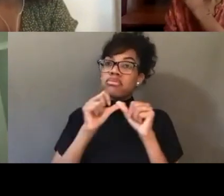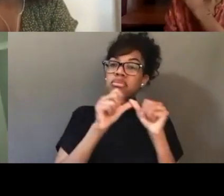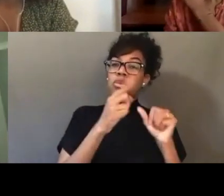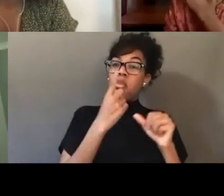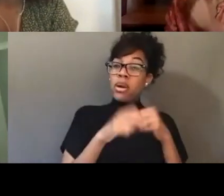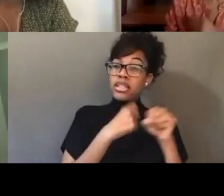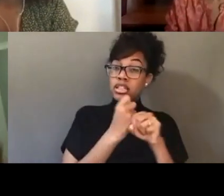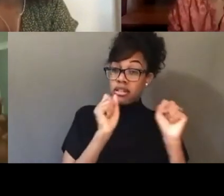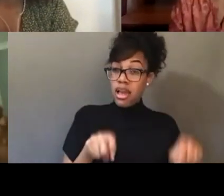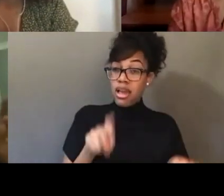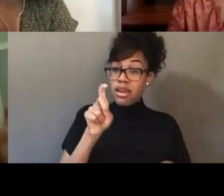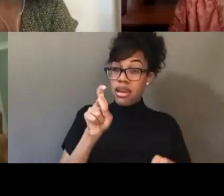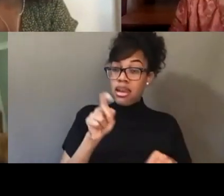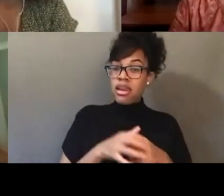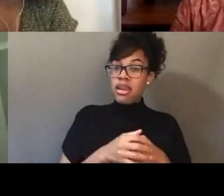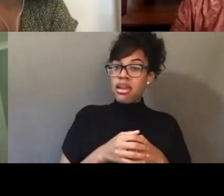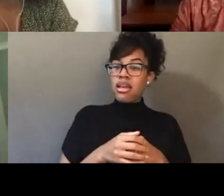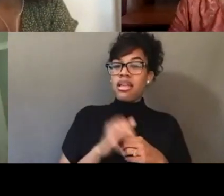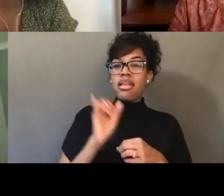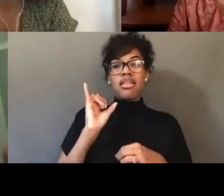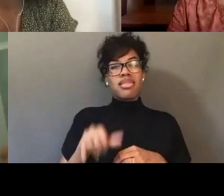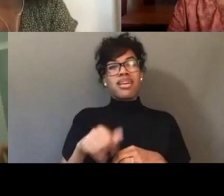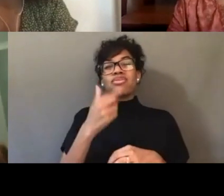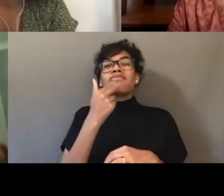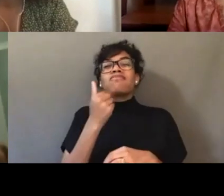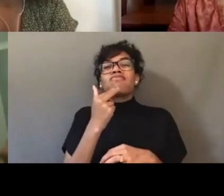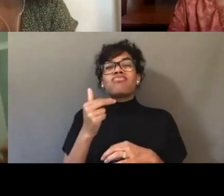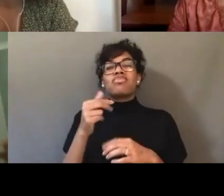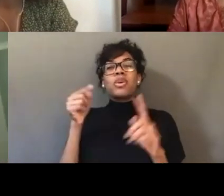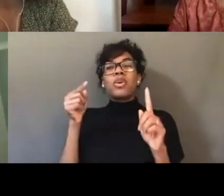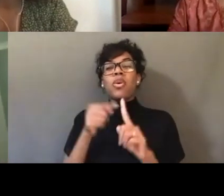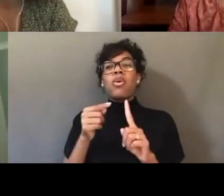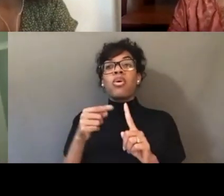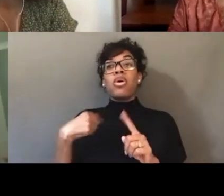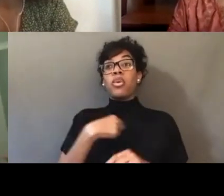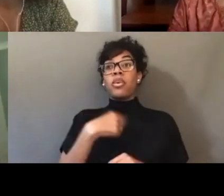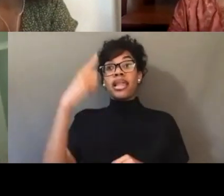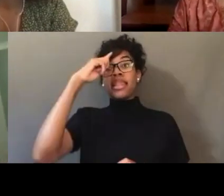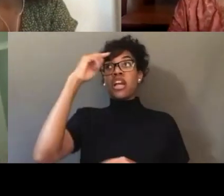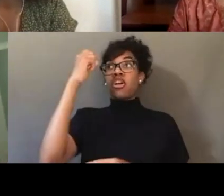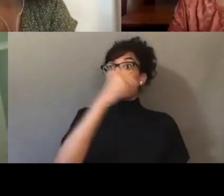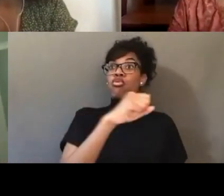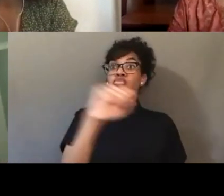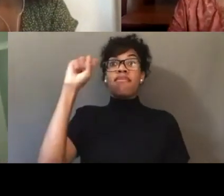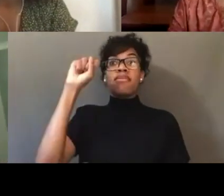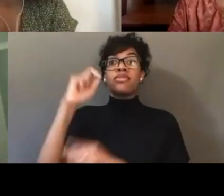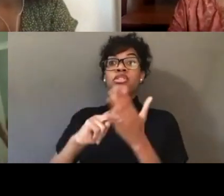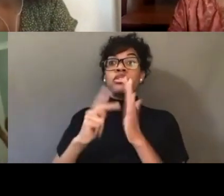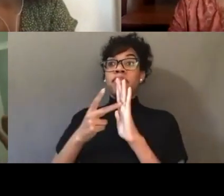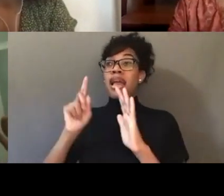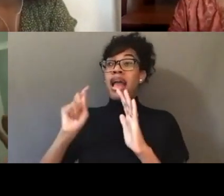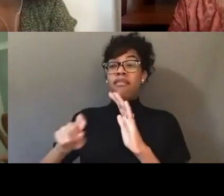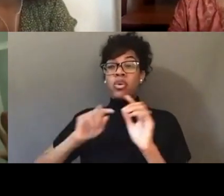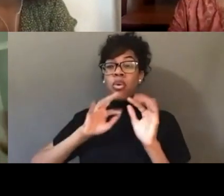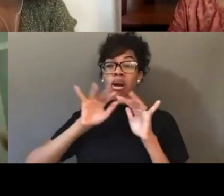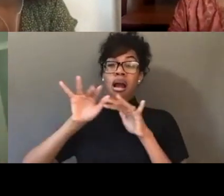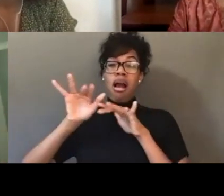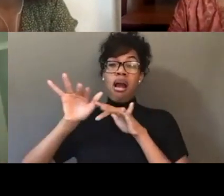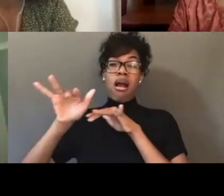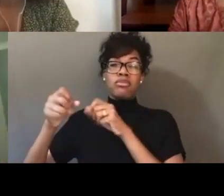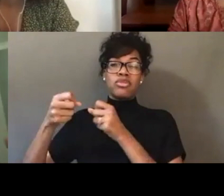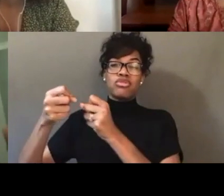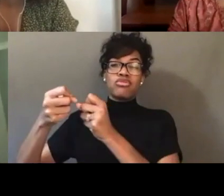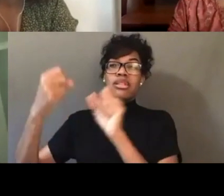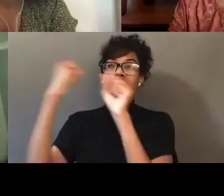I mean, when we think about revolution, sometimes we think of this large transformative thing. We have to overturn, like turn this whole planet Earth